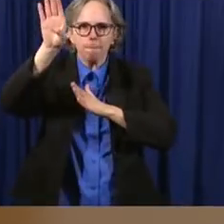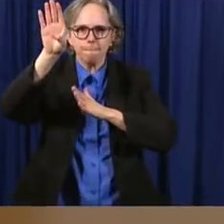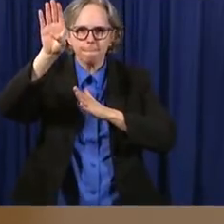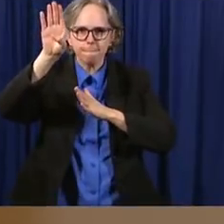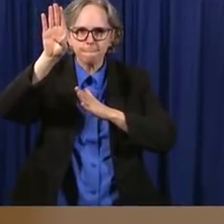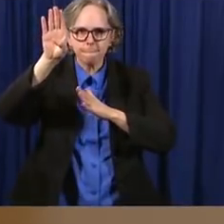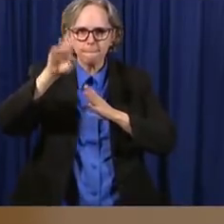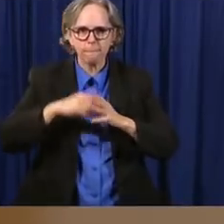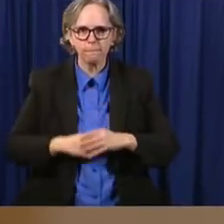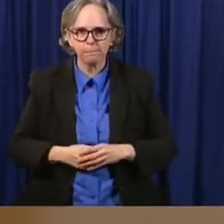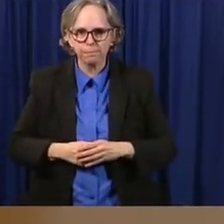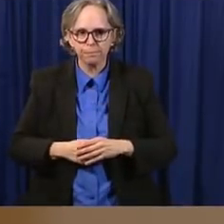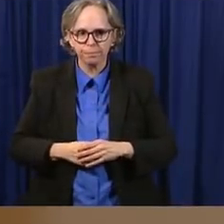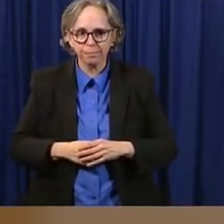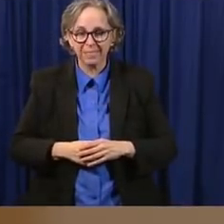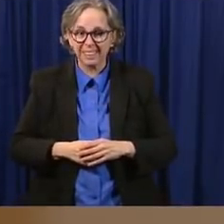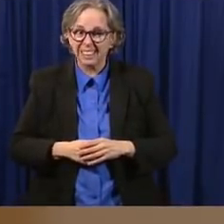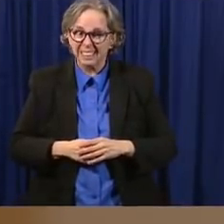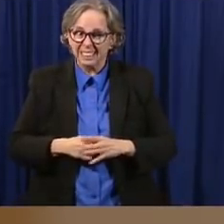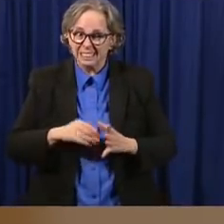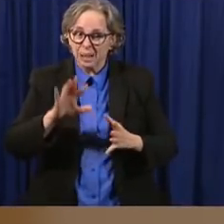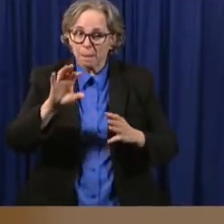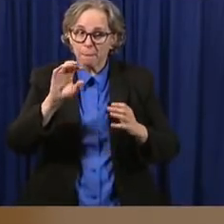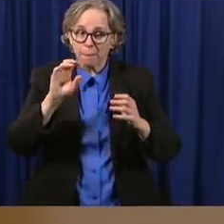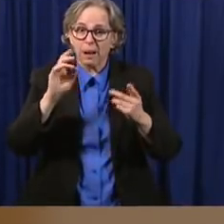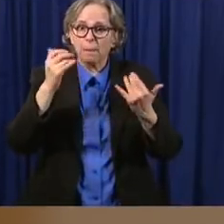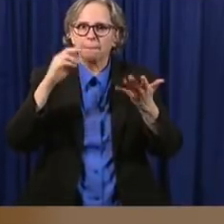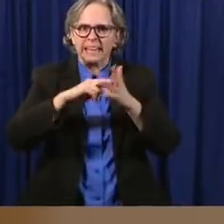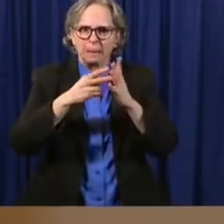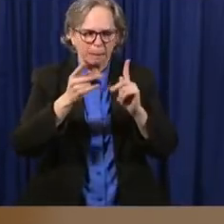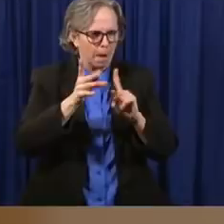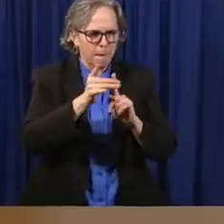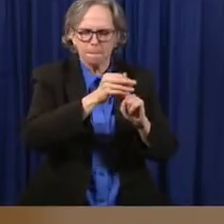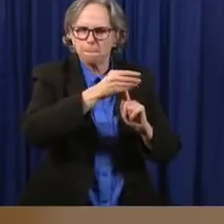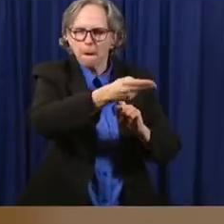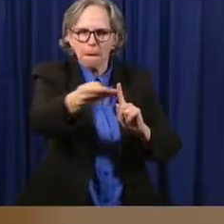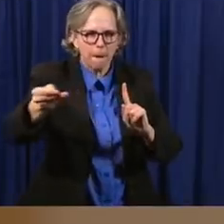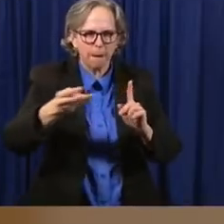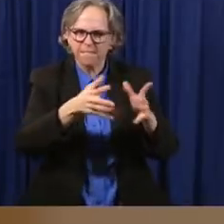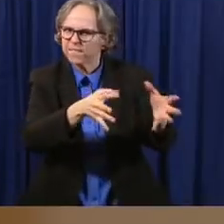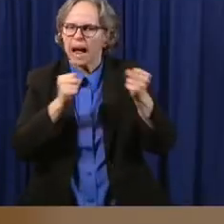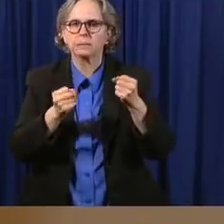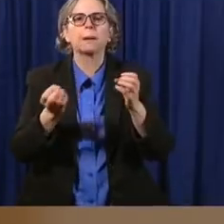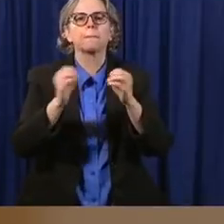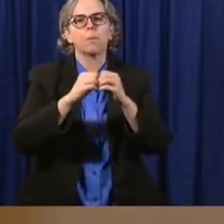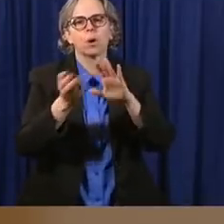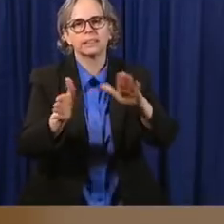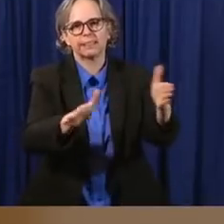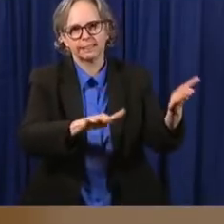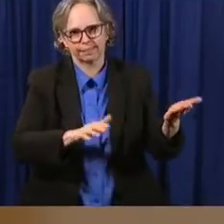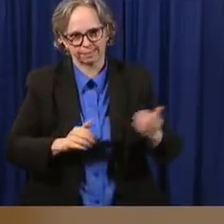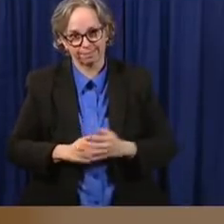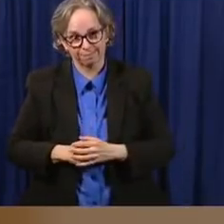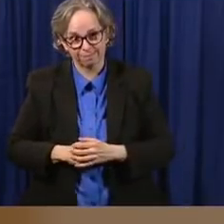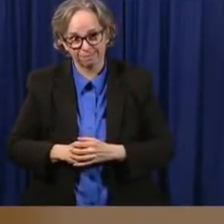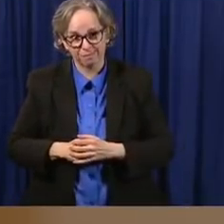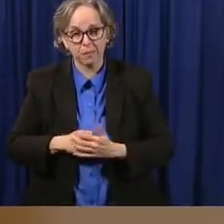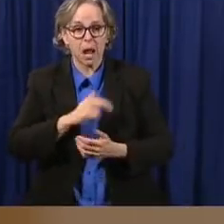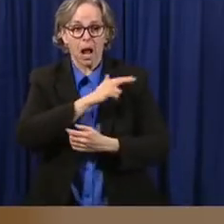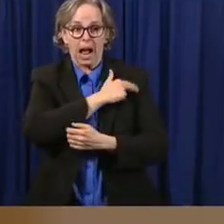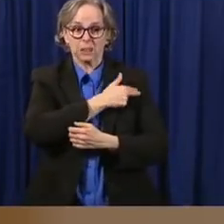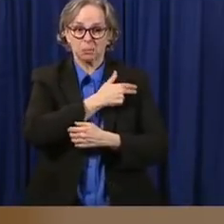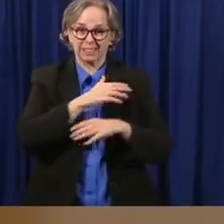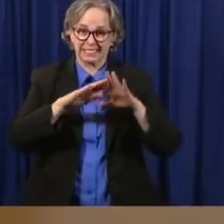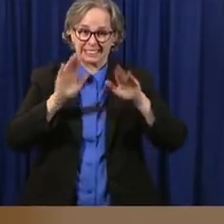over with, you'd have more people get infected quickly, you'd have far more deaths, and a hospital system that would have led to even more excess